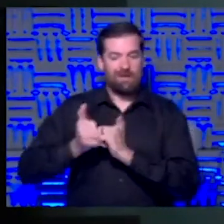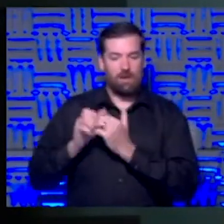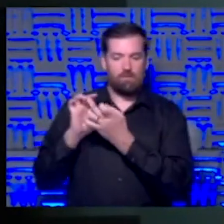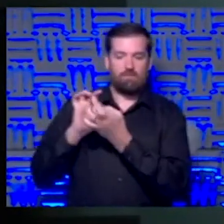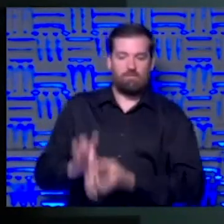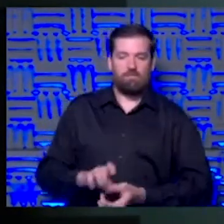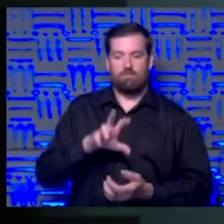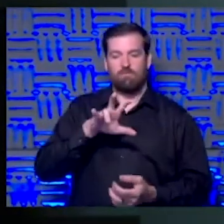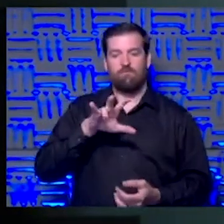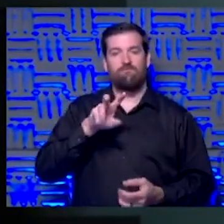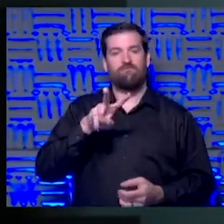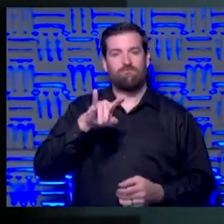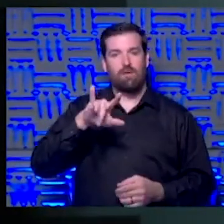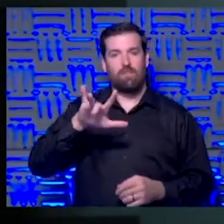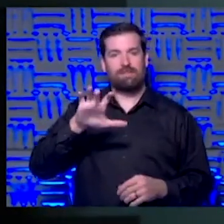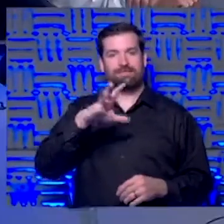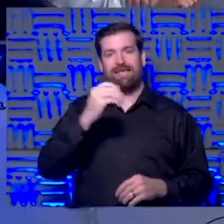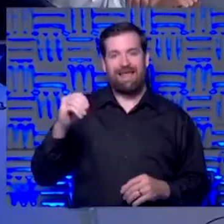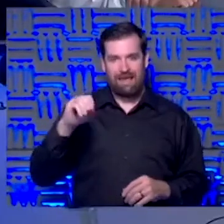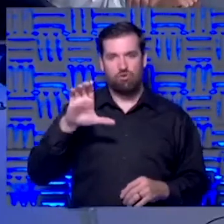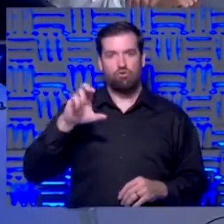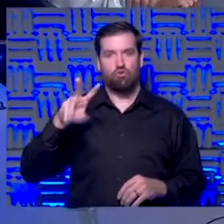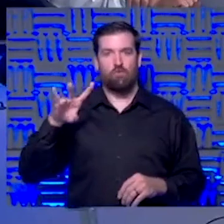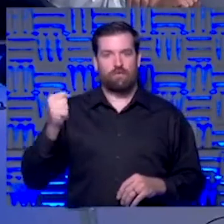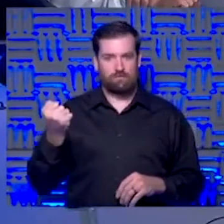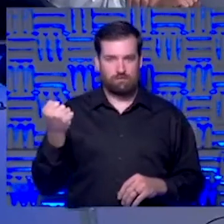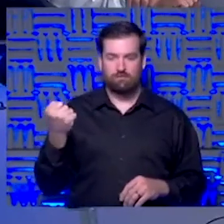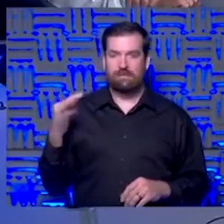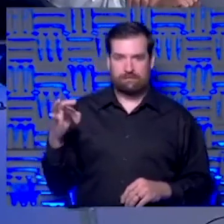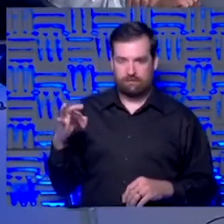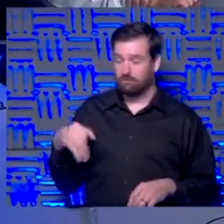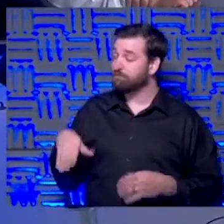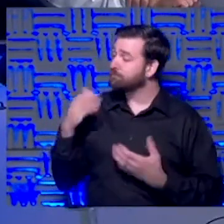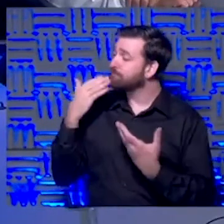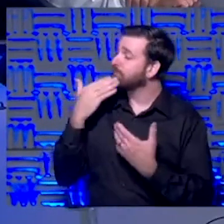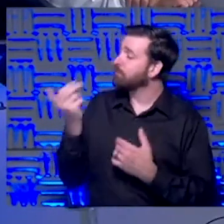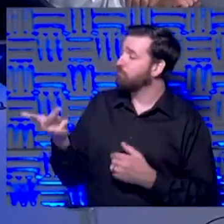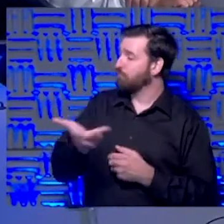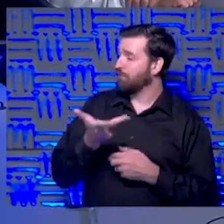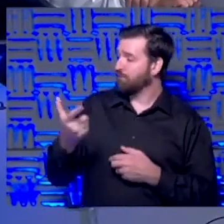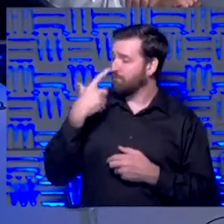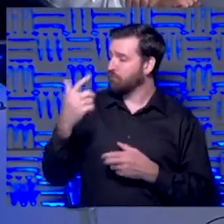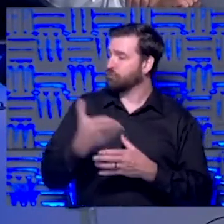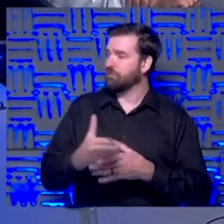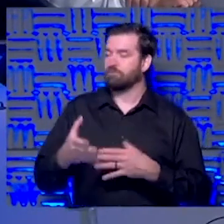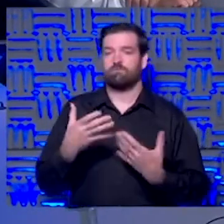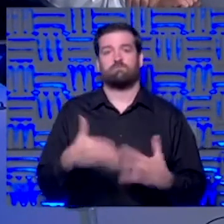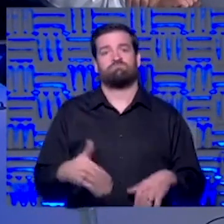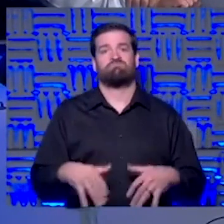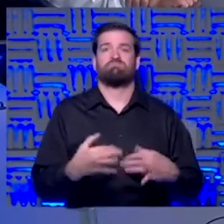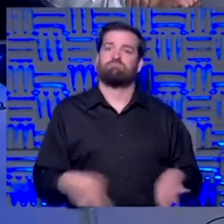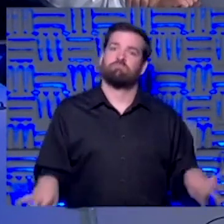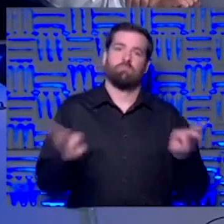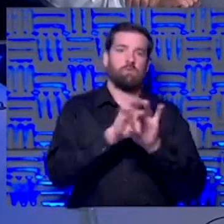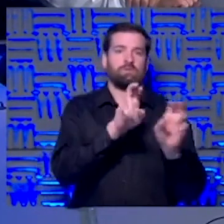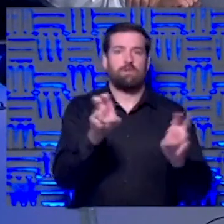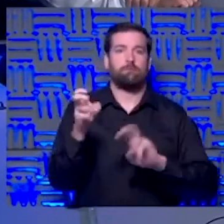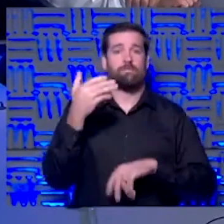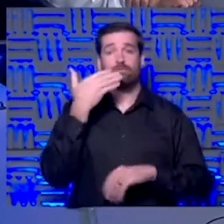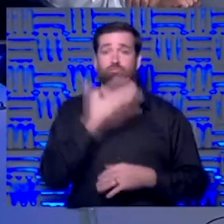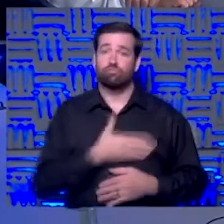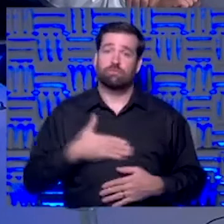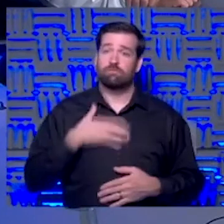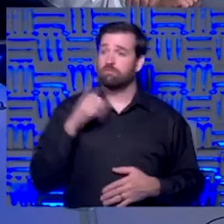well as COVID-19. Thank you, all three of you, for sharing your insight on this really, really important topic. We really appreciate it.